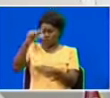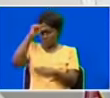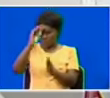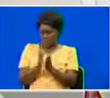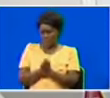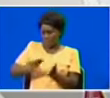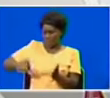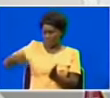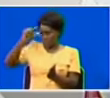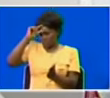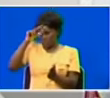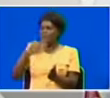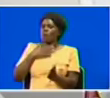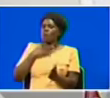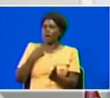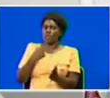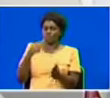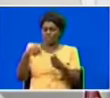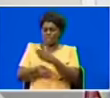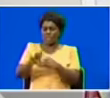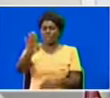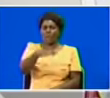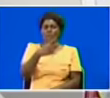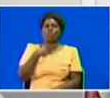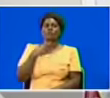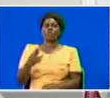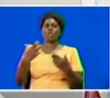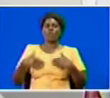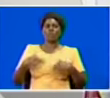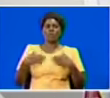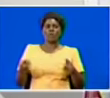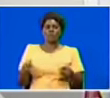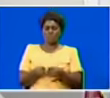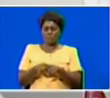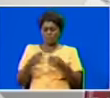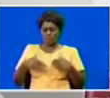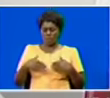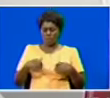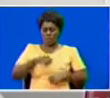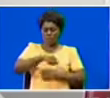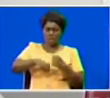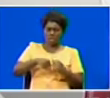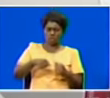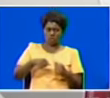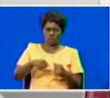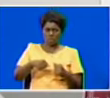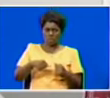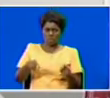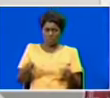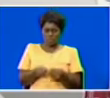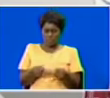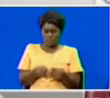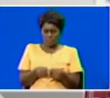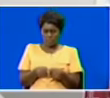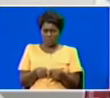county government. I want to be in parliament as the voice of the people and also organize people to take actually action. Mm-hmm. What I'm known for is courage, that I stand up when things